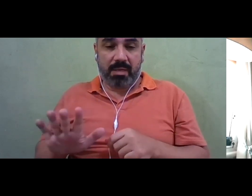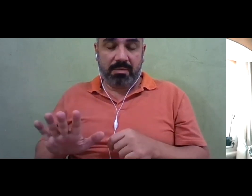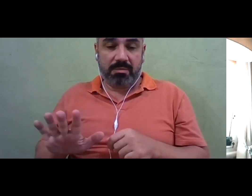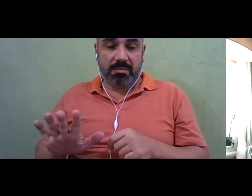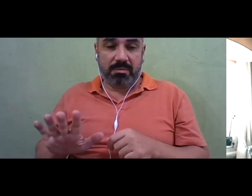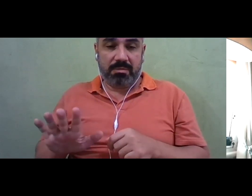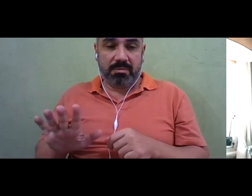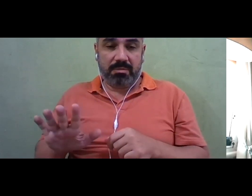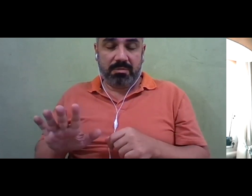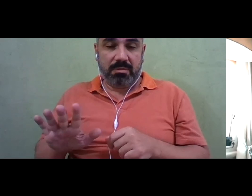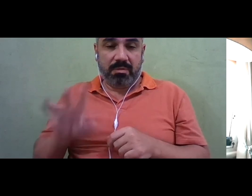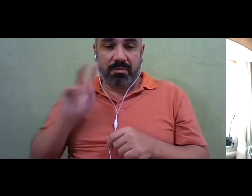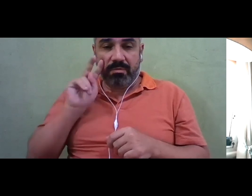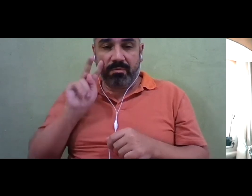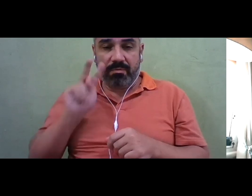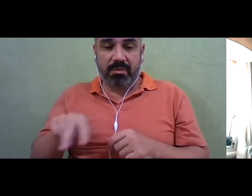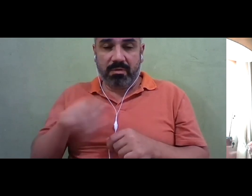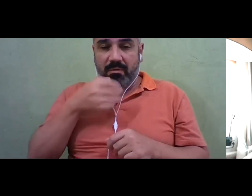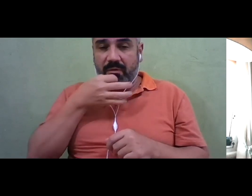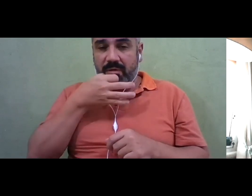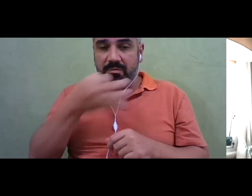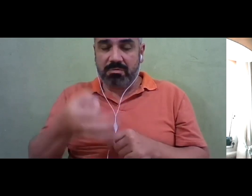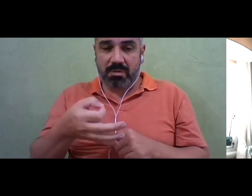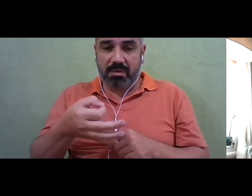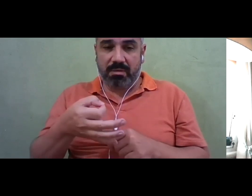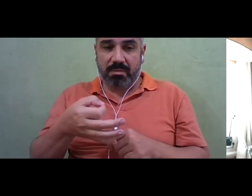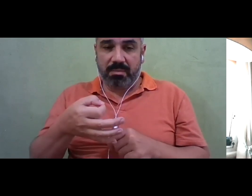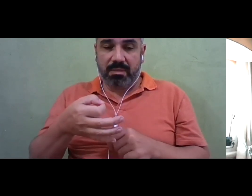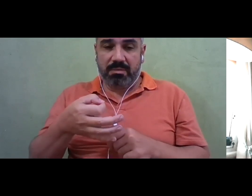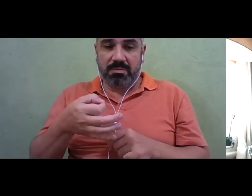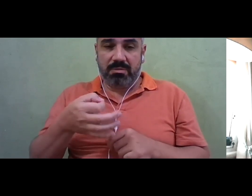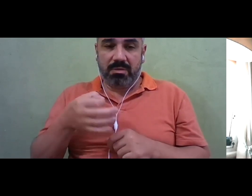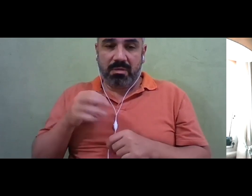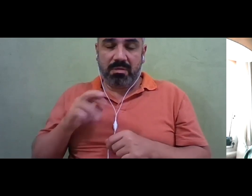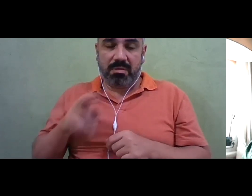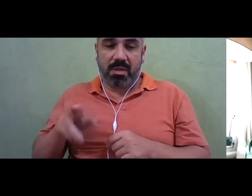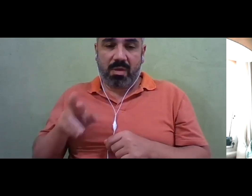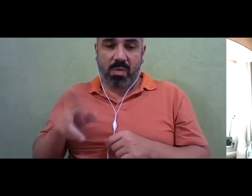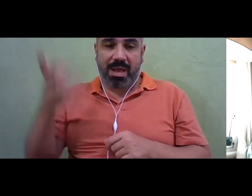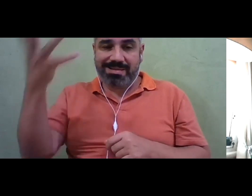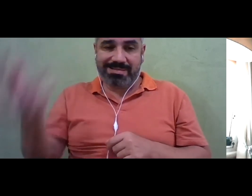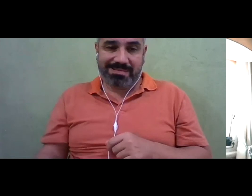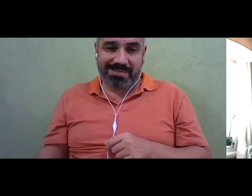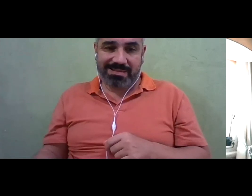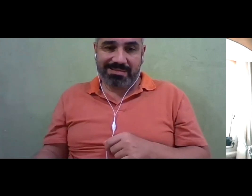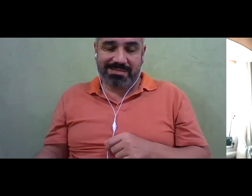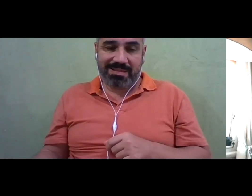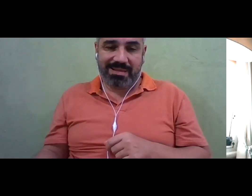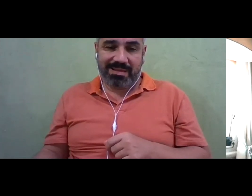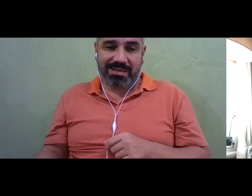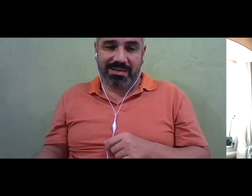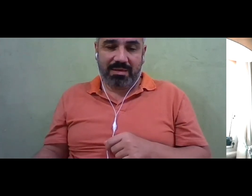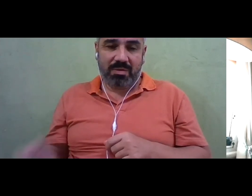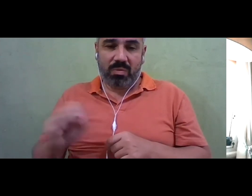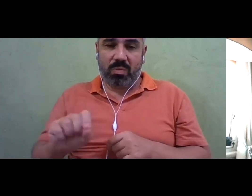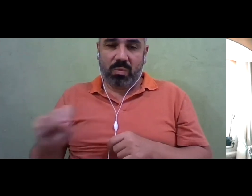don't accept it at its words, and you look at opposite voices, right? And you look at the conditions under which people were